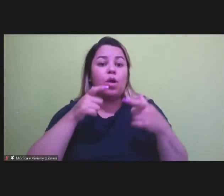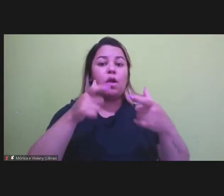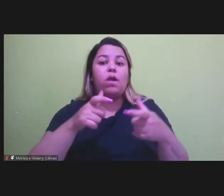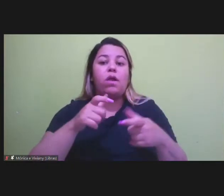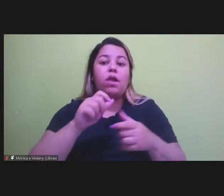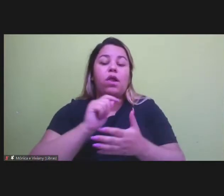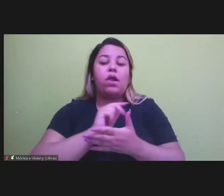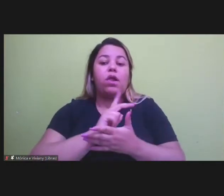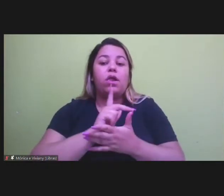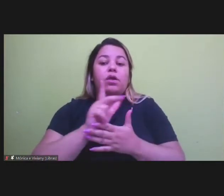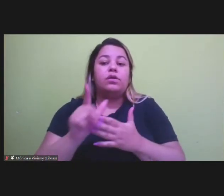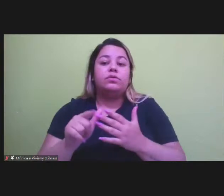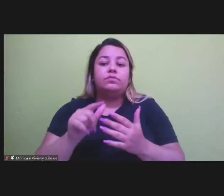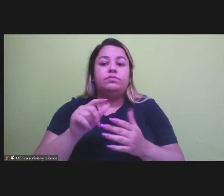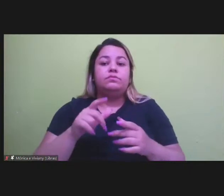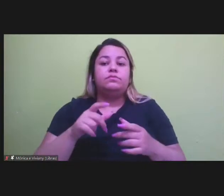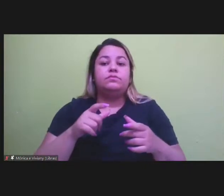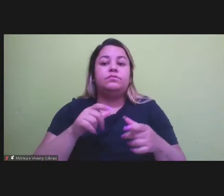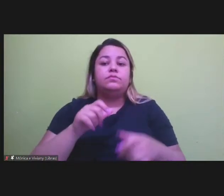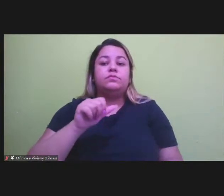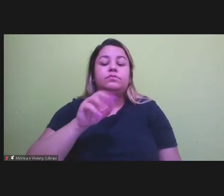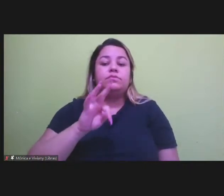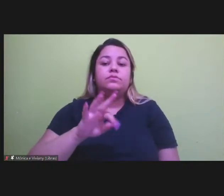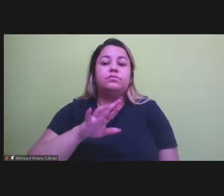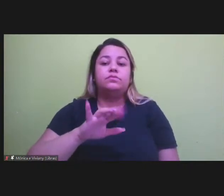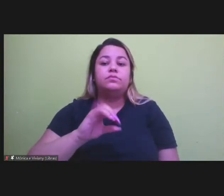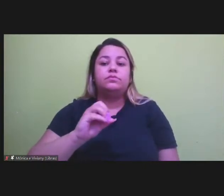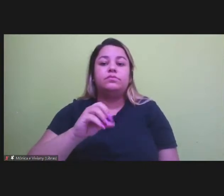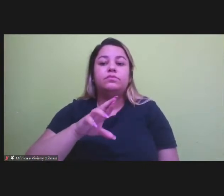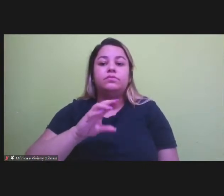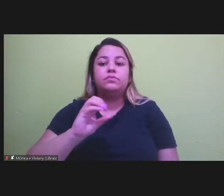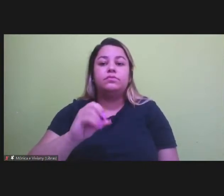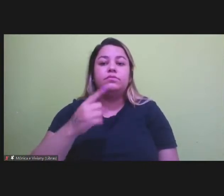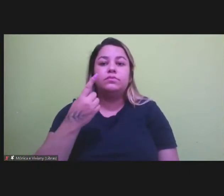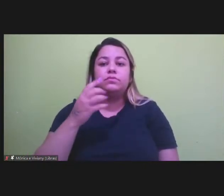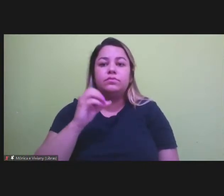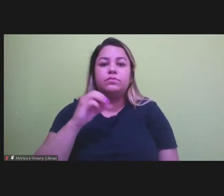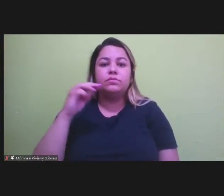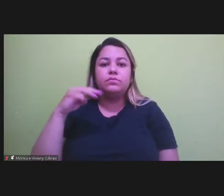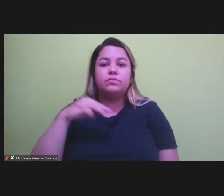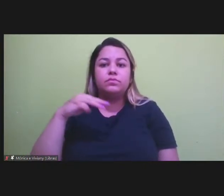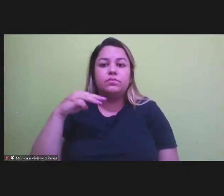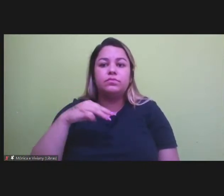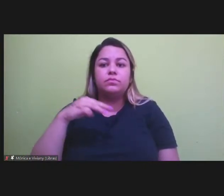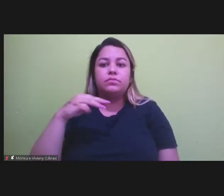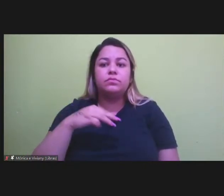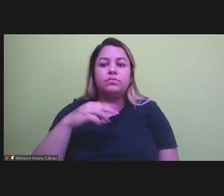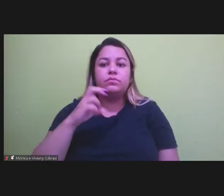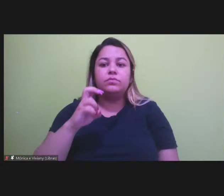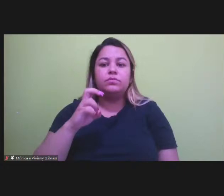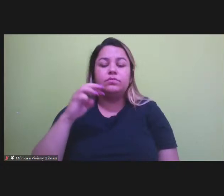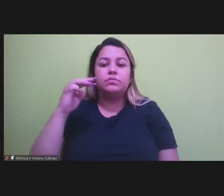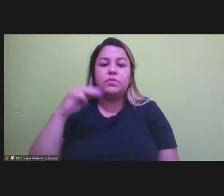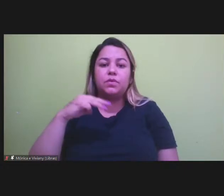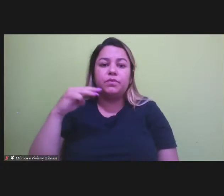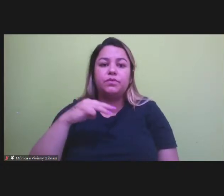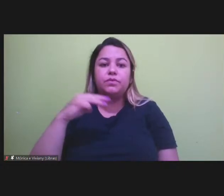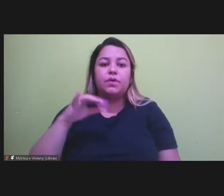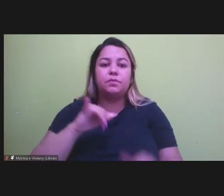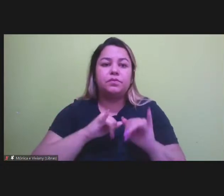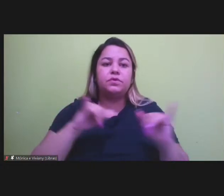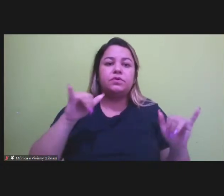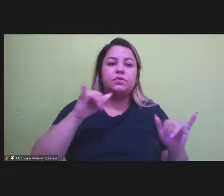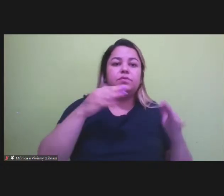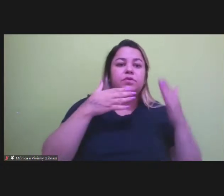considering the local and the territorial diversity. Ms. Graziela, you have 10 minutes for your comments. When there is only 5